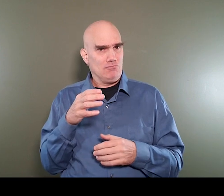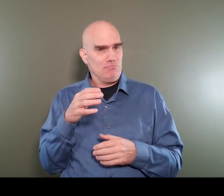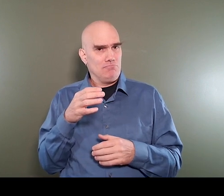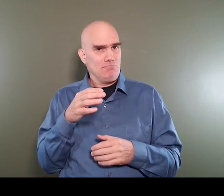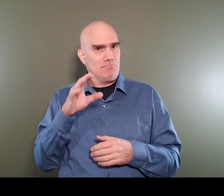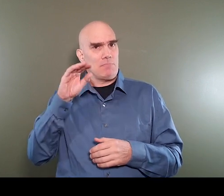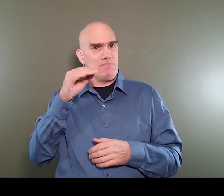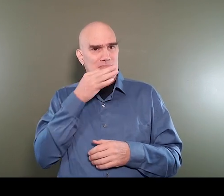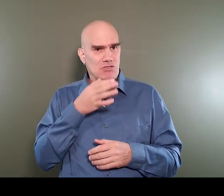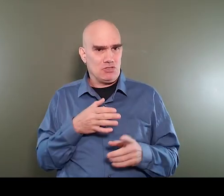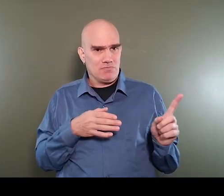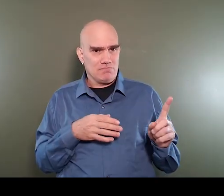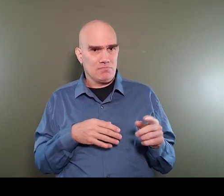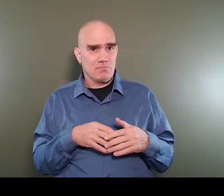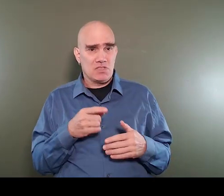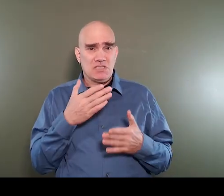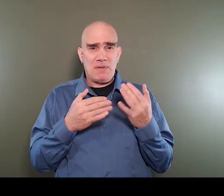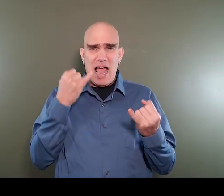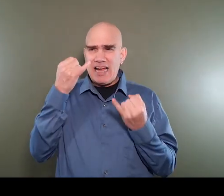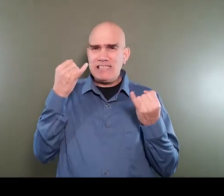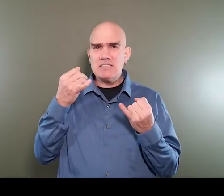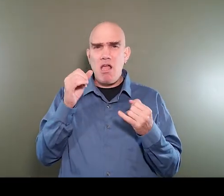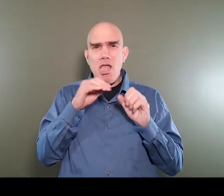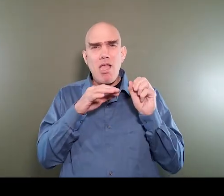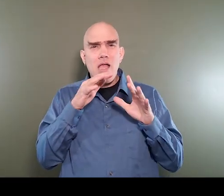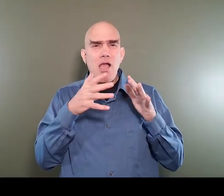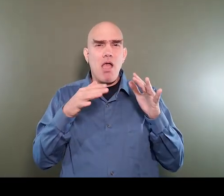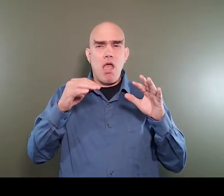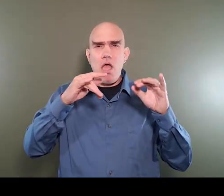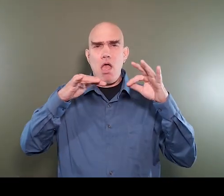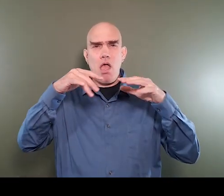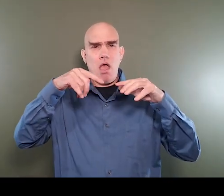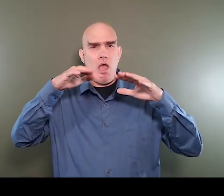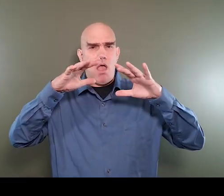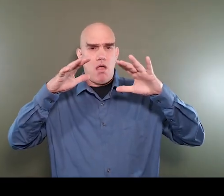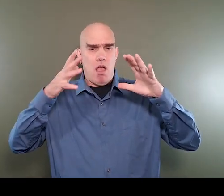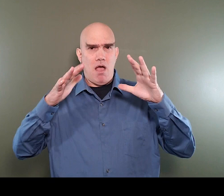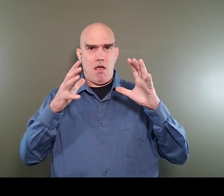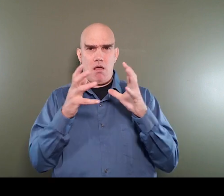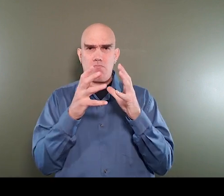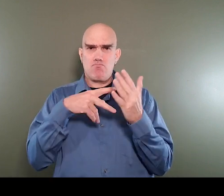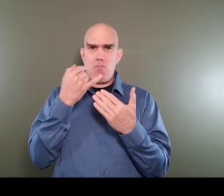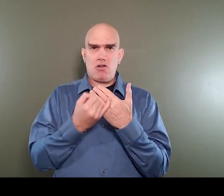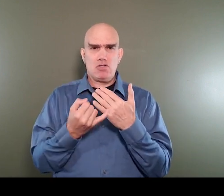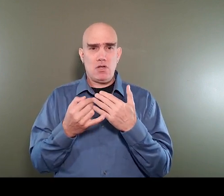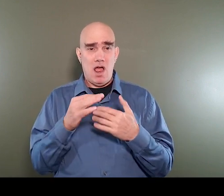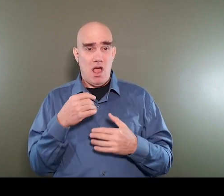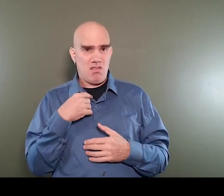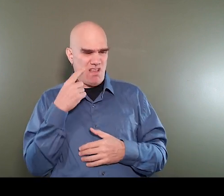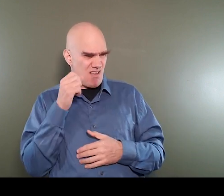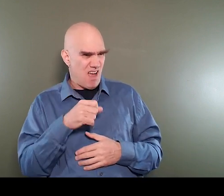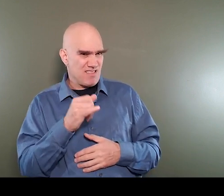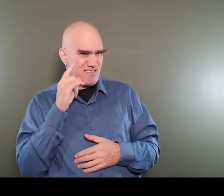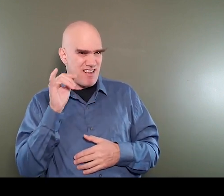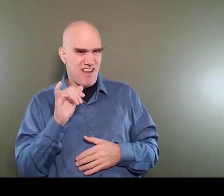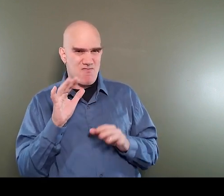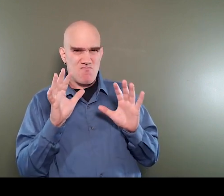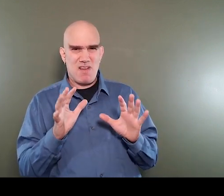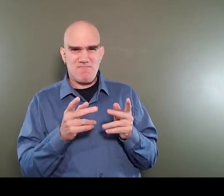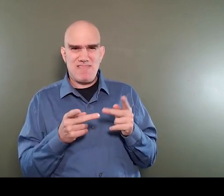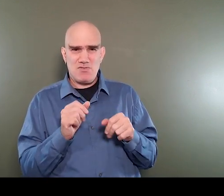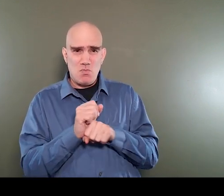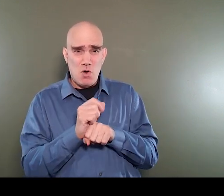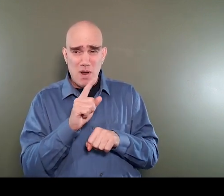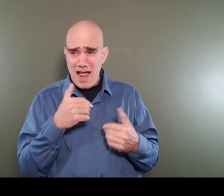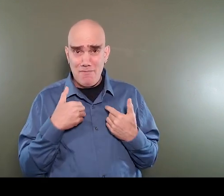puppet master. She had some ideas floating around, and it was kind of being concocted into a project. And I thought, yeah, that sounds like a